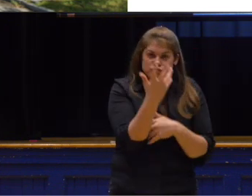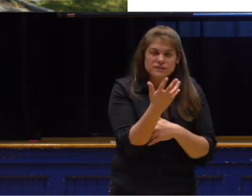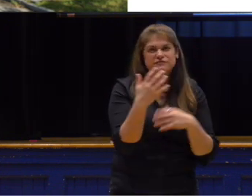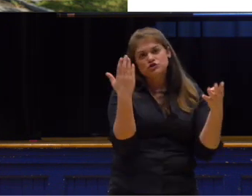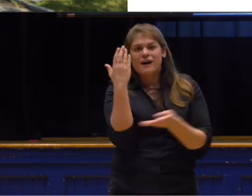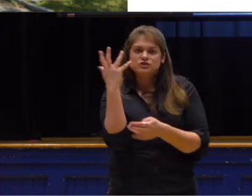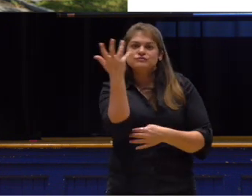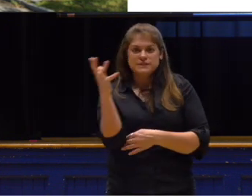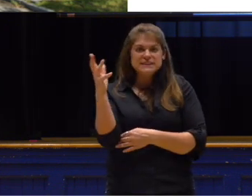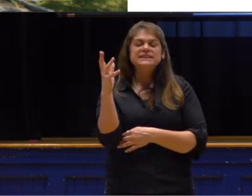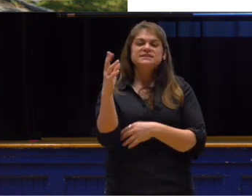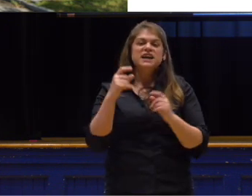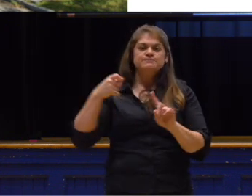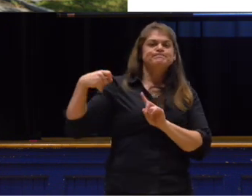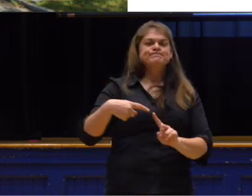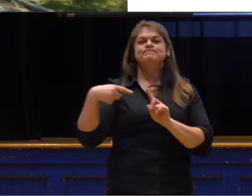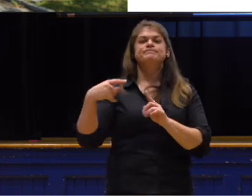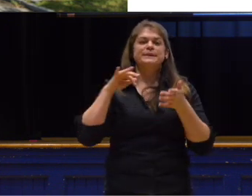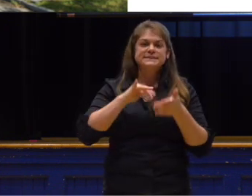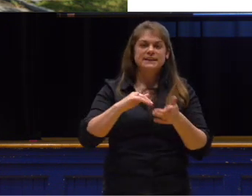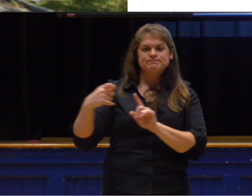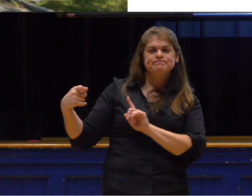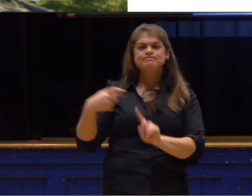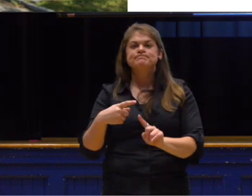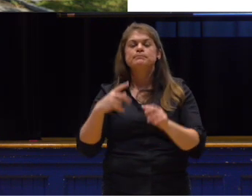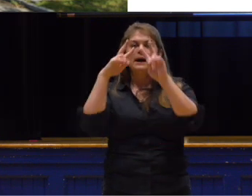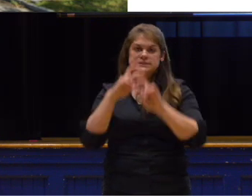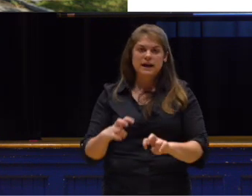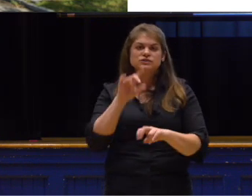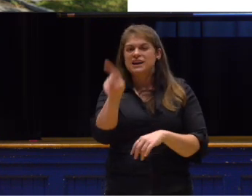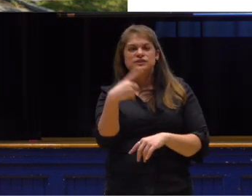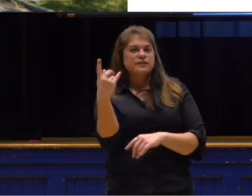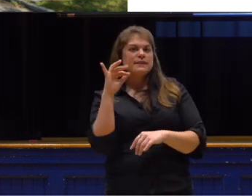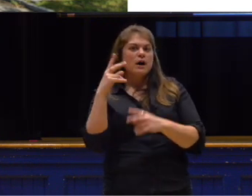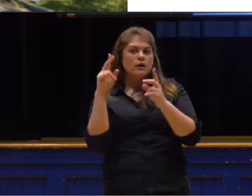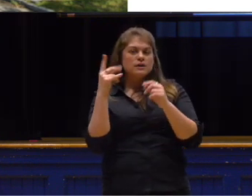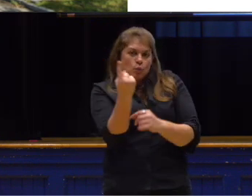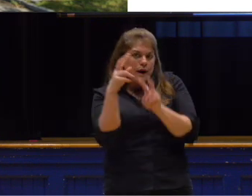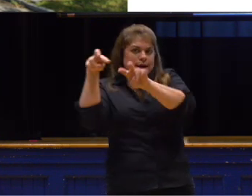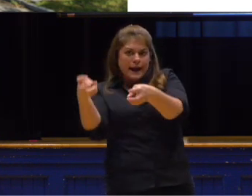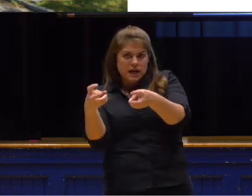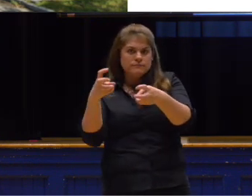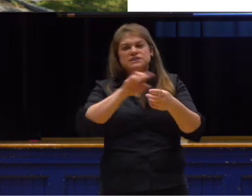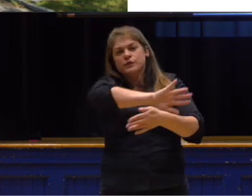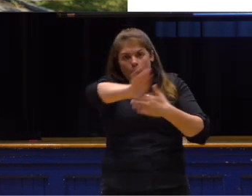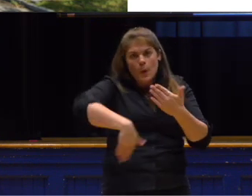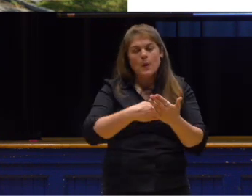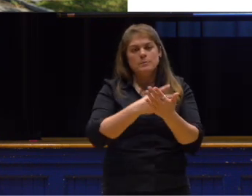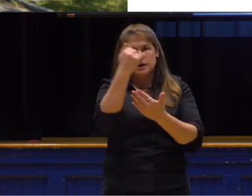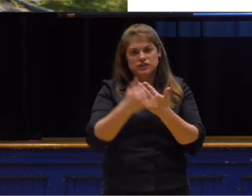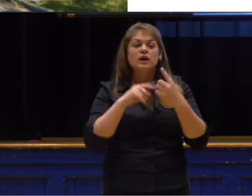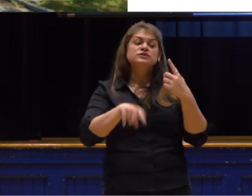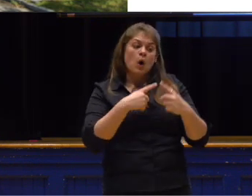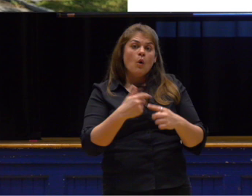triggers the study, it triggers the analysis, and not just for that item, it triggers it for the whole project. So as the city, whenever